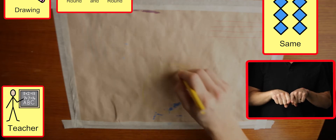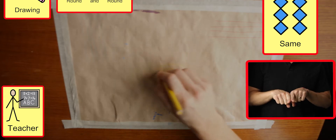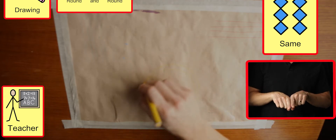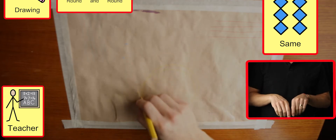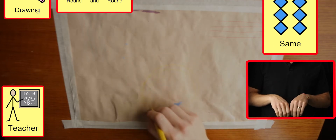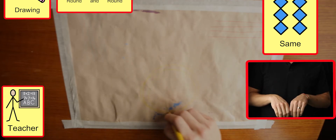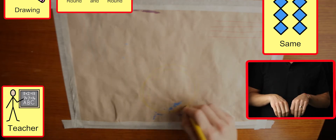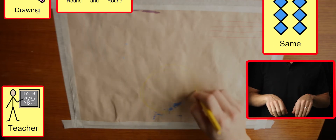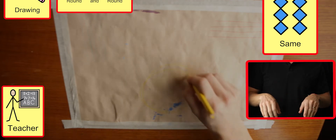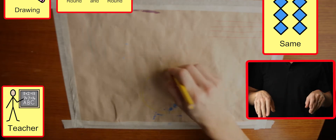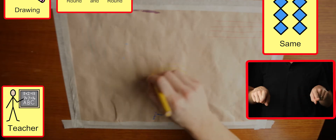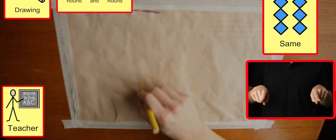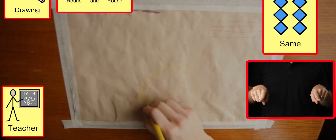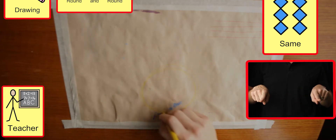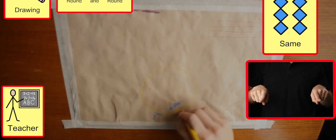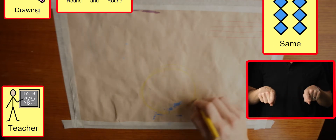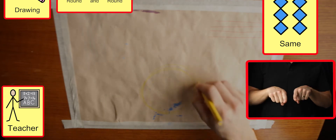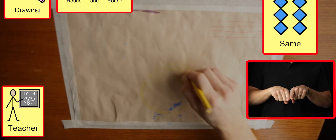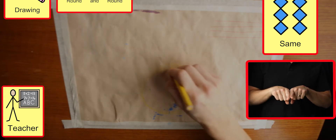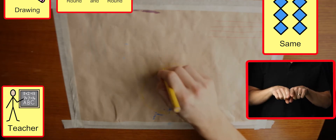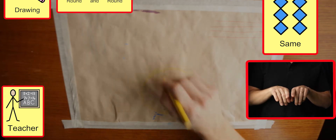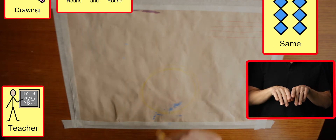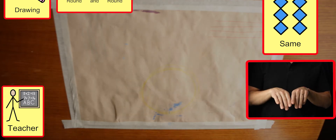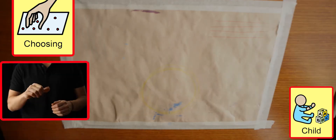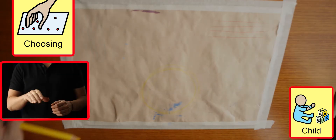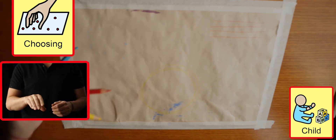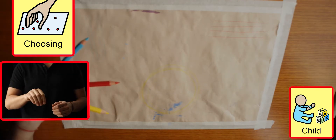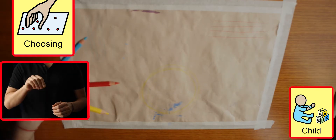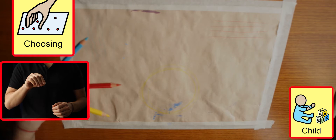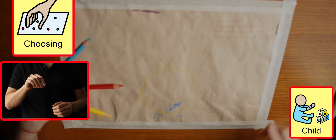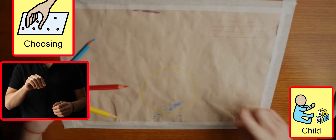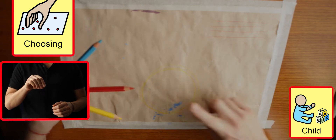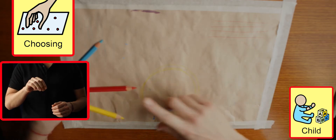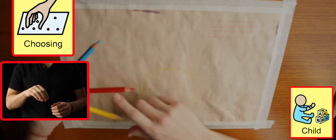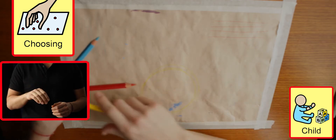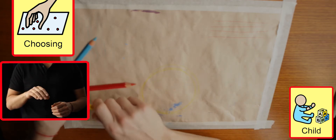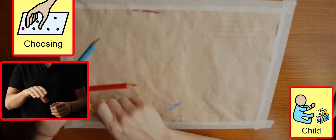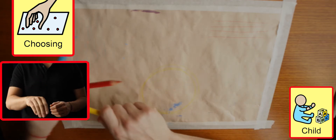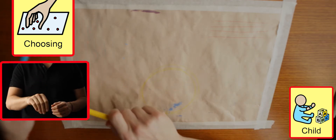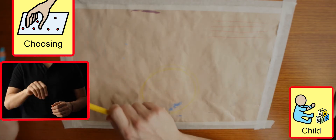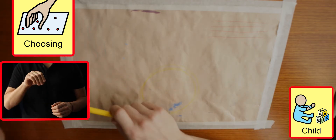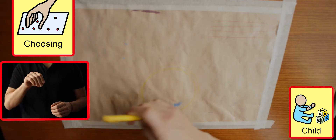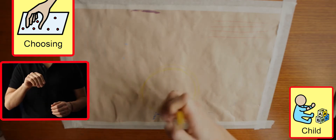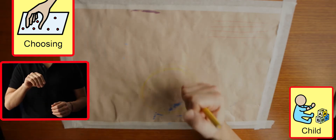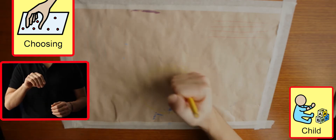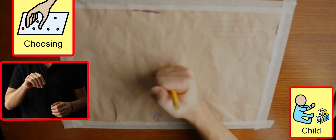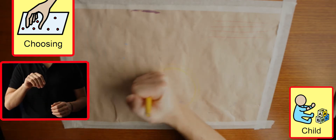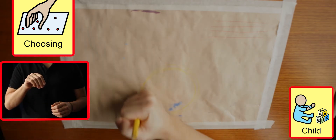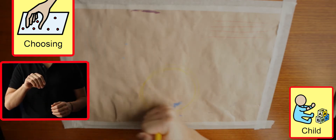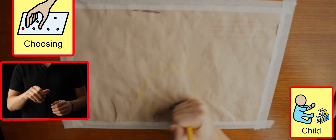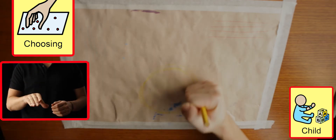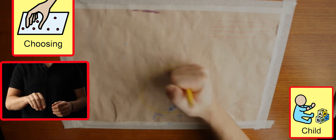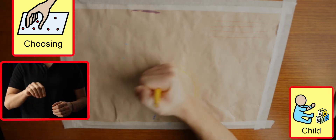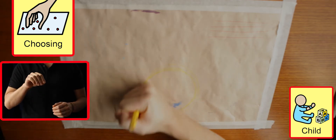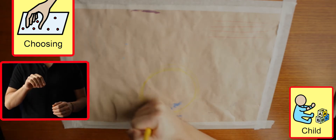familiar with all three intentional gestures, up and down, side to side, and round and round. I